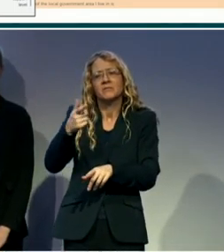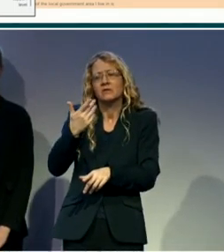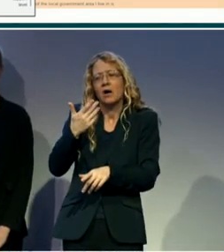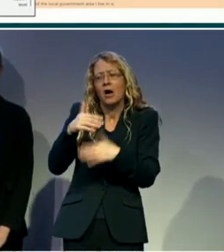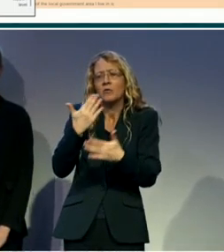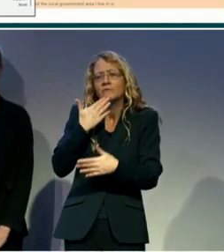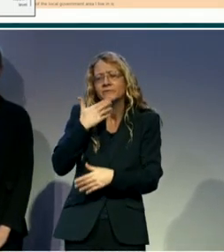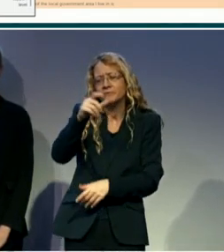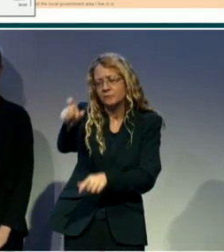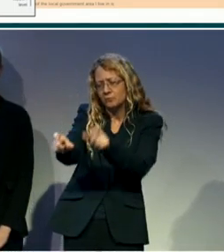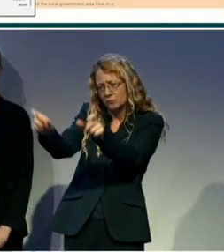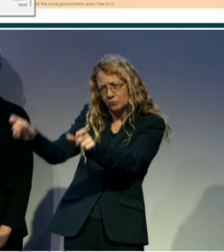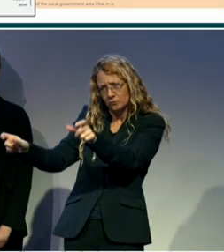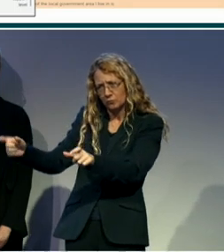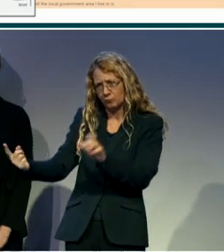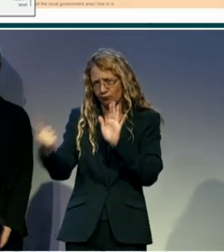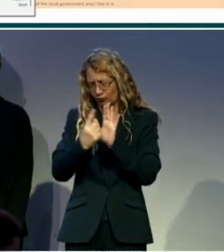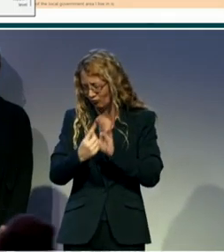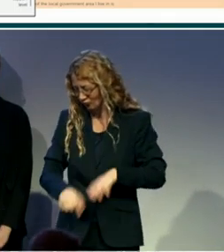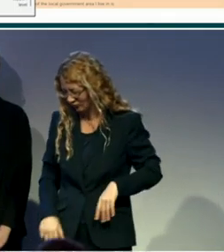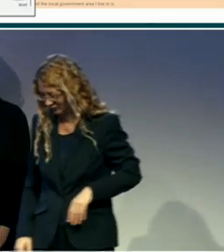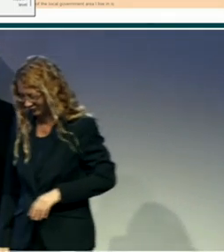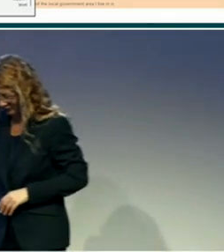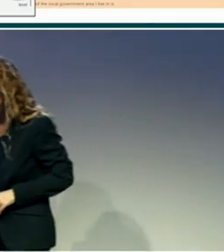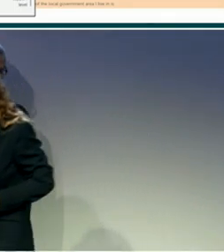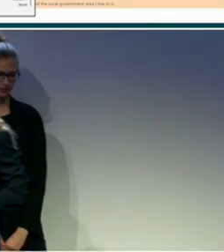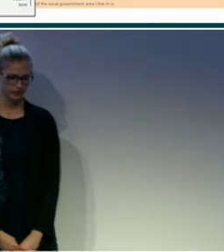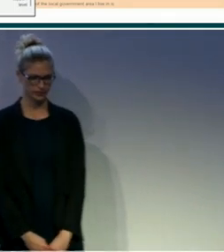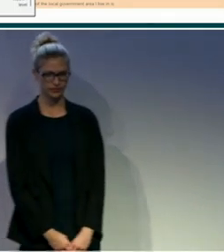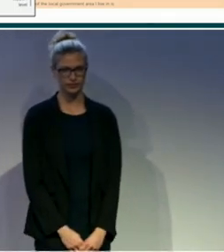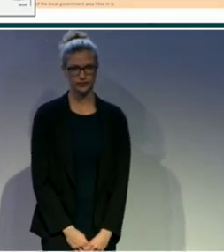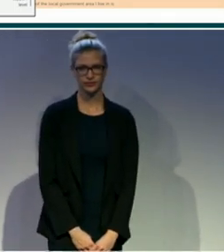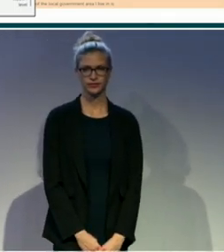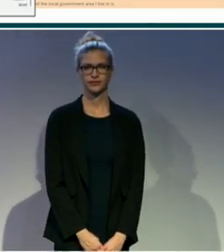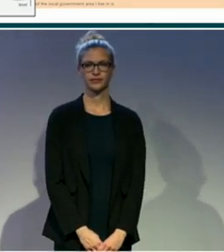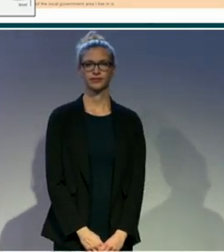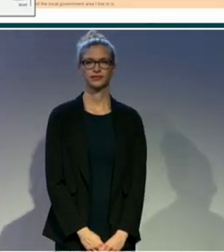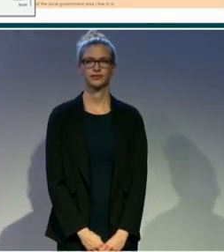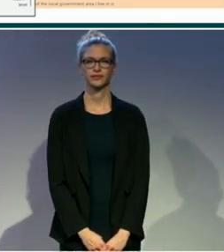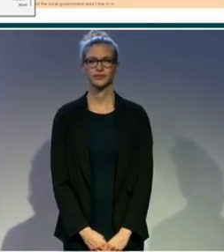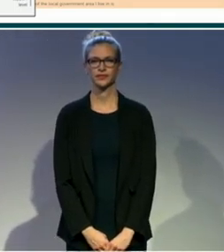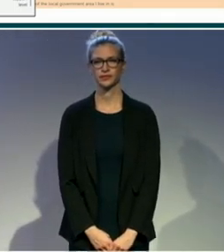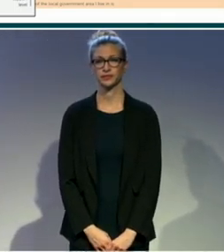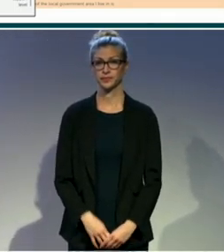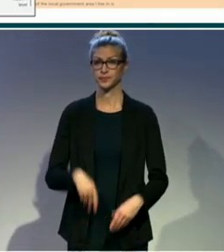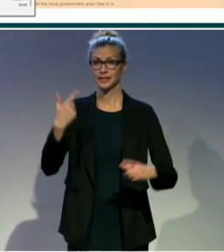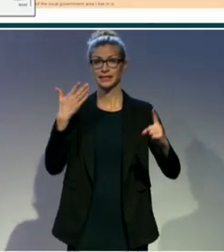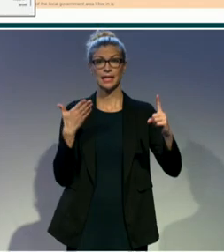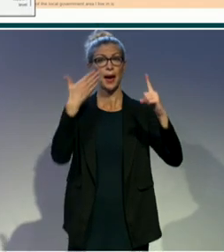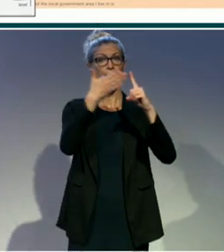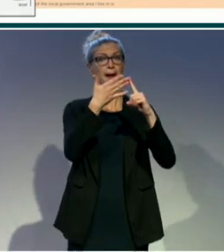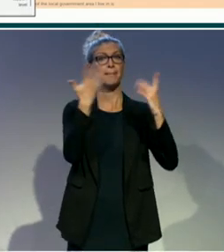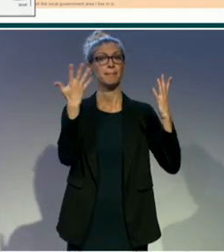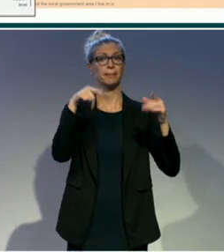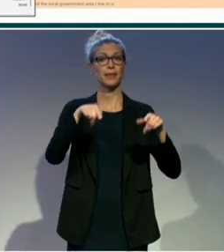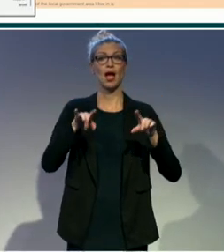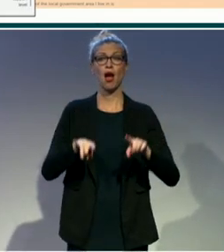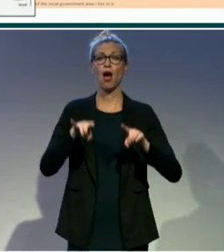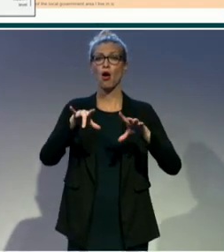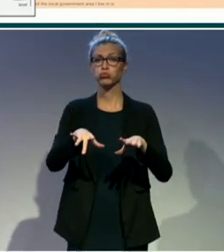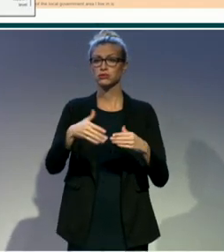the 2019 Australian federal election in the middle of the year. Inclusion Design Lab is currently preparing the I Can Vote